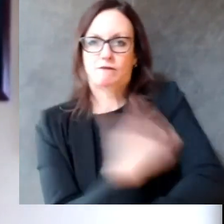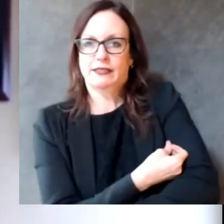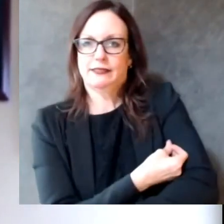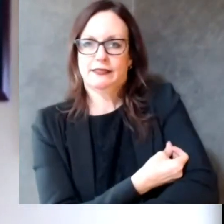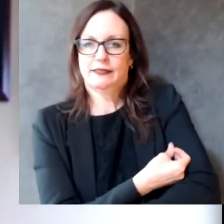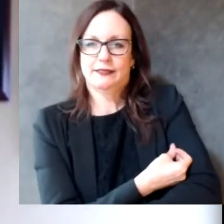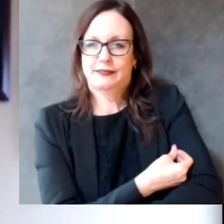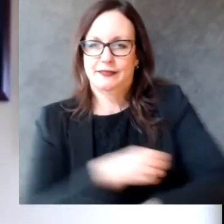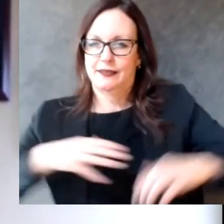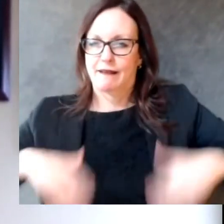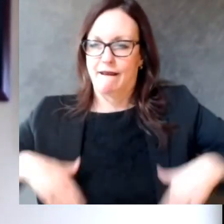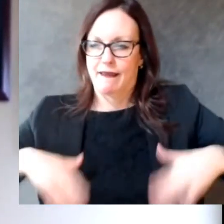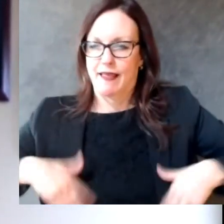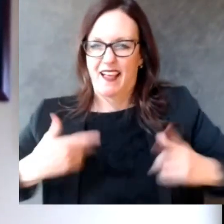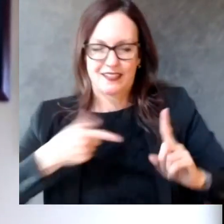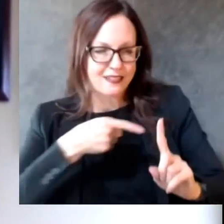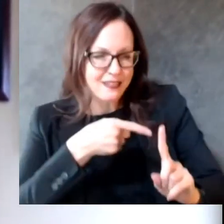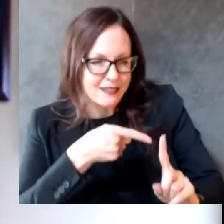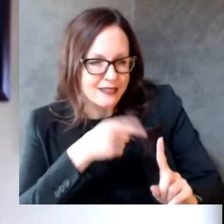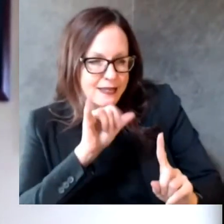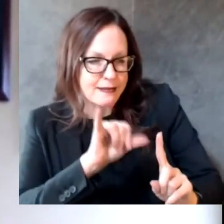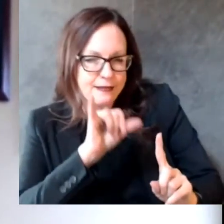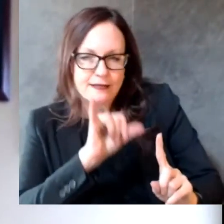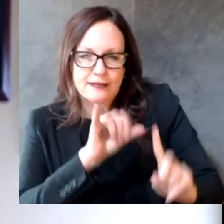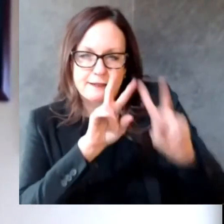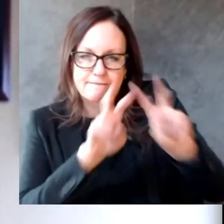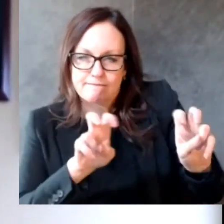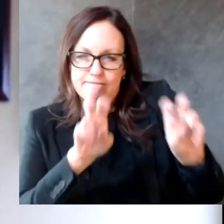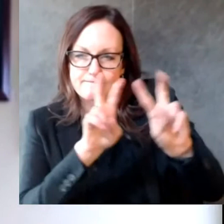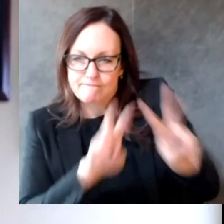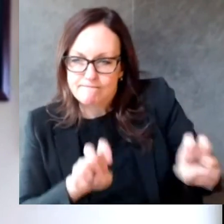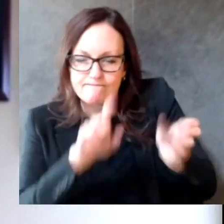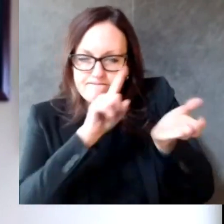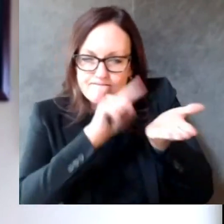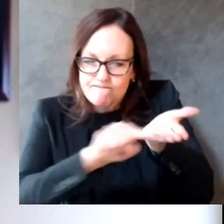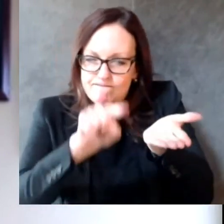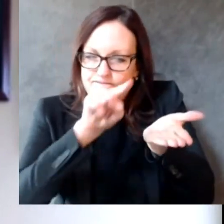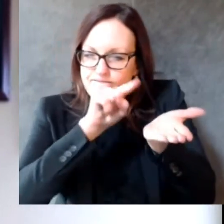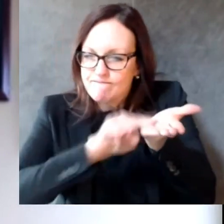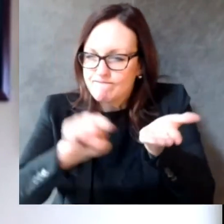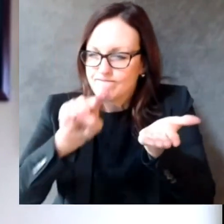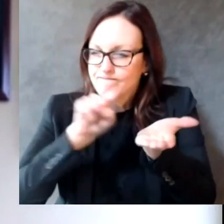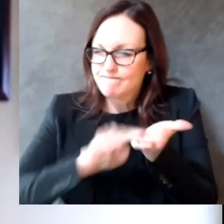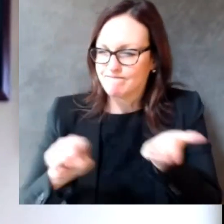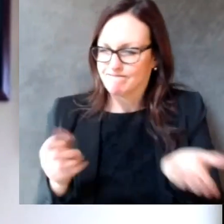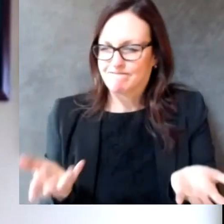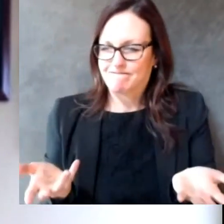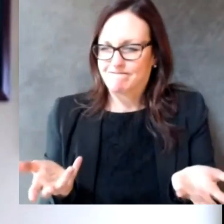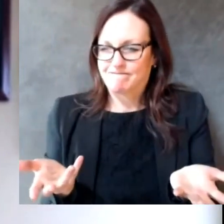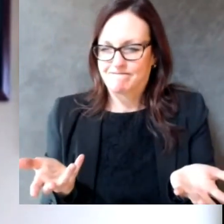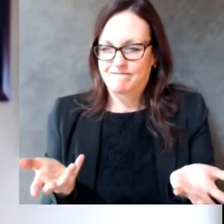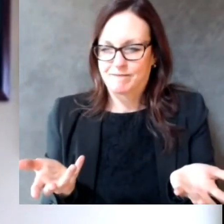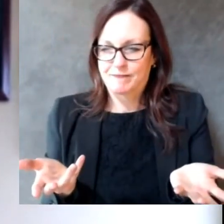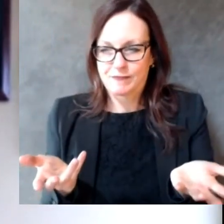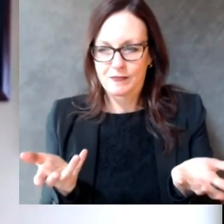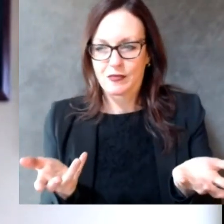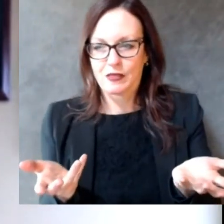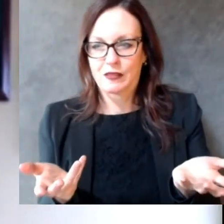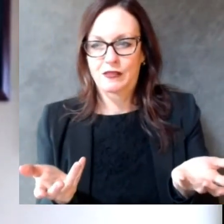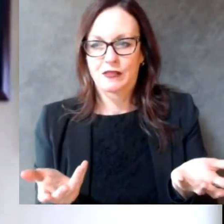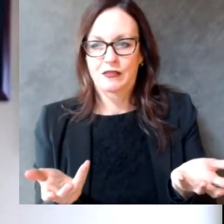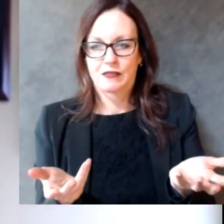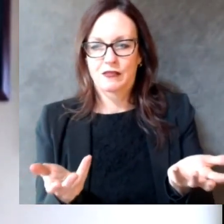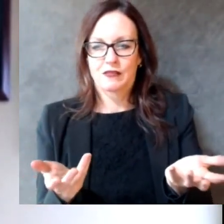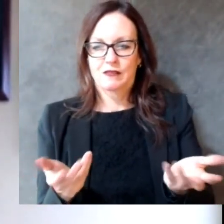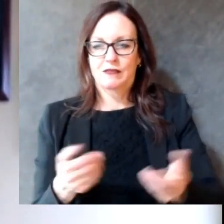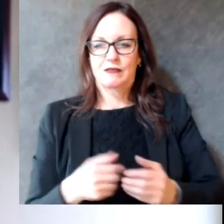vaccine we've given, there's no evidence that this is more than a coincidence. And I think we have a good system to